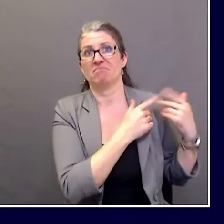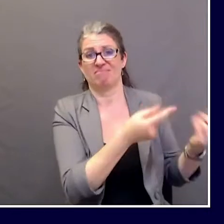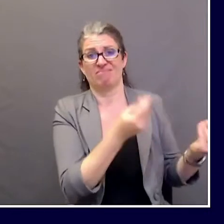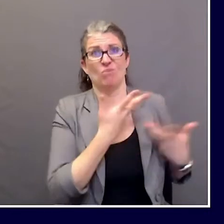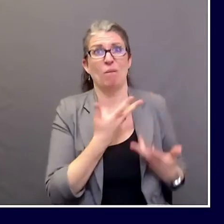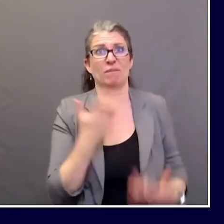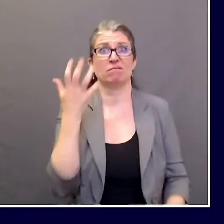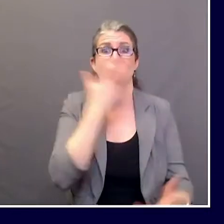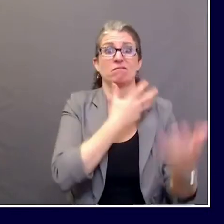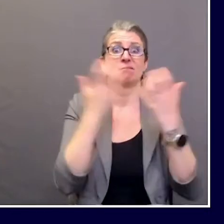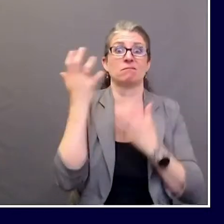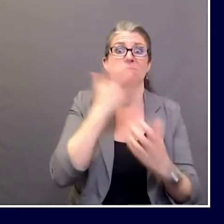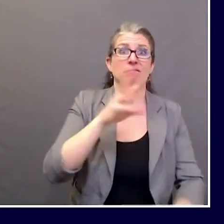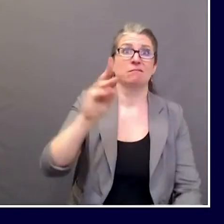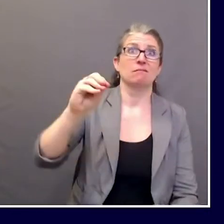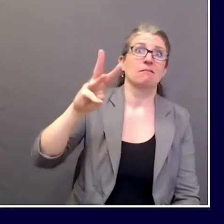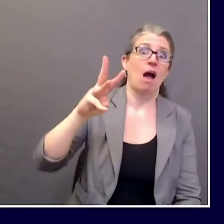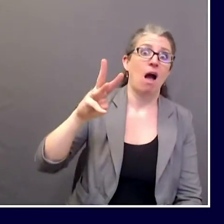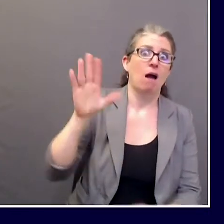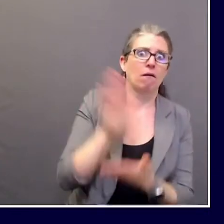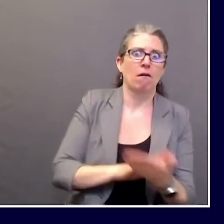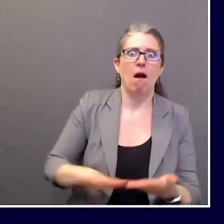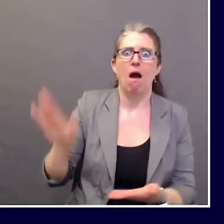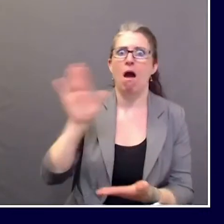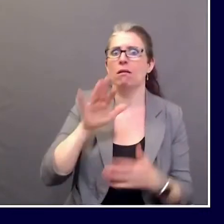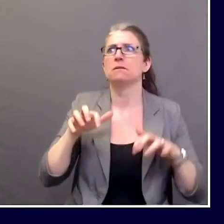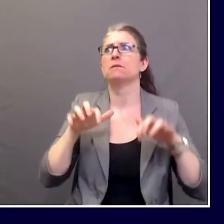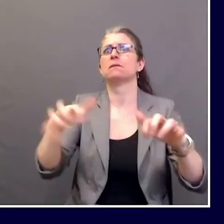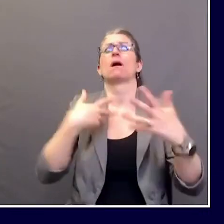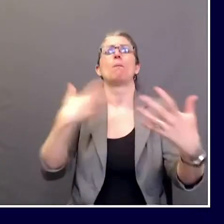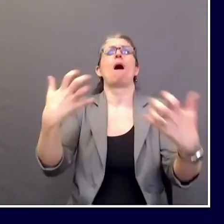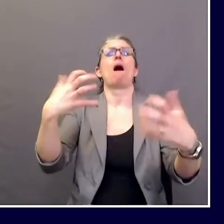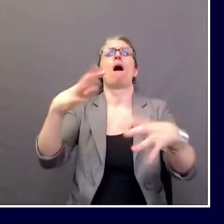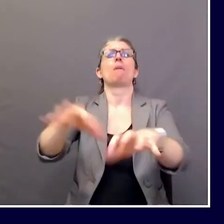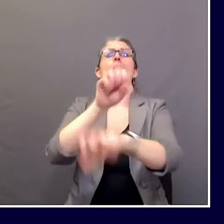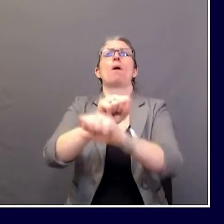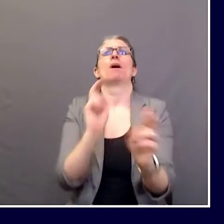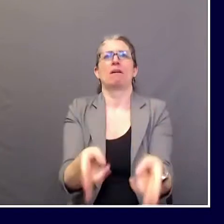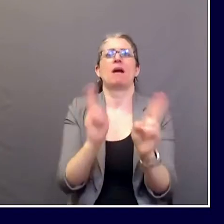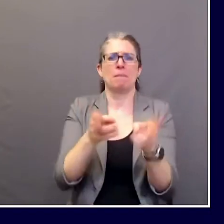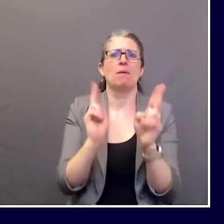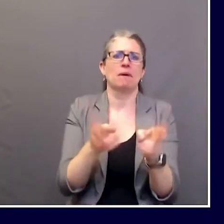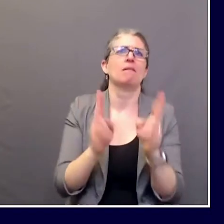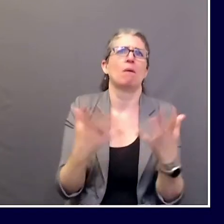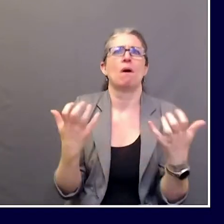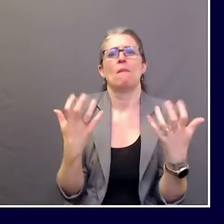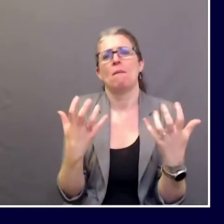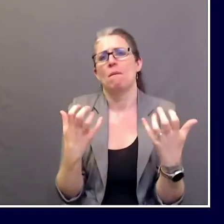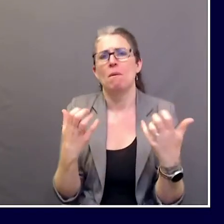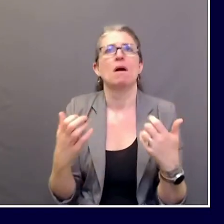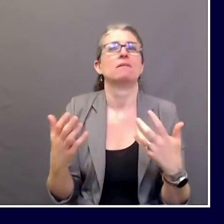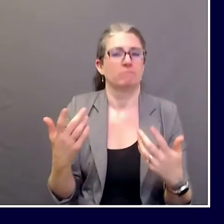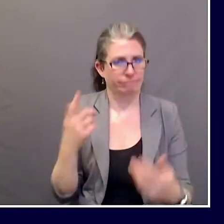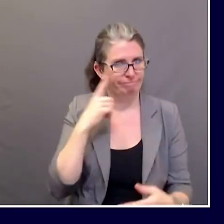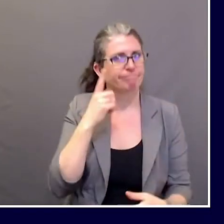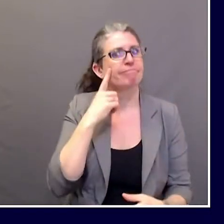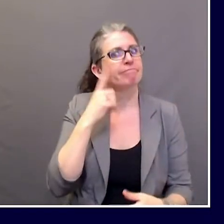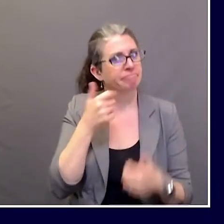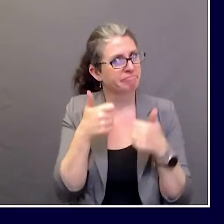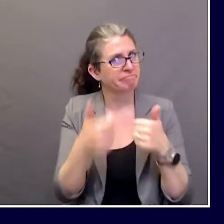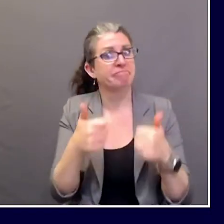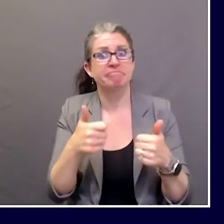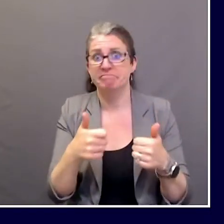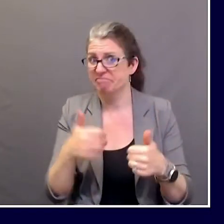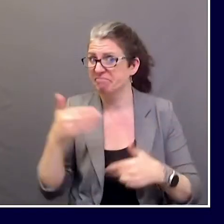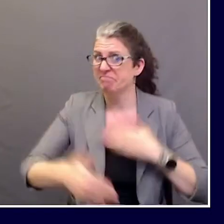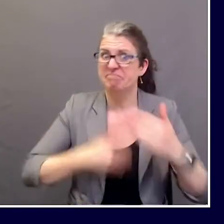populations, that community, to get signed up for vaccines in whatever town or city they're living in. That's great. We want to encourage that because we've also